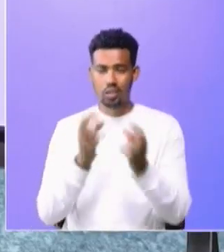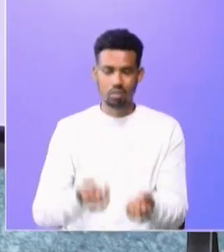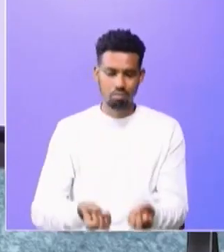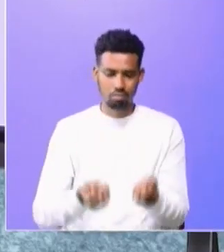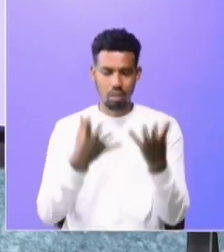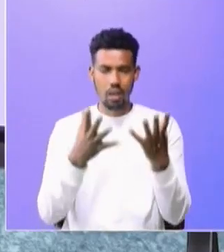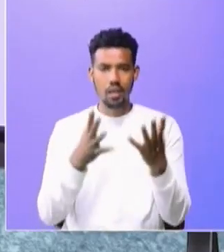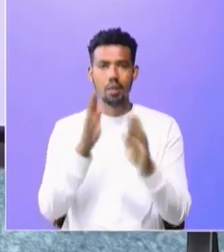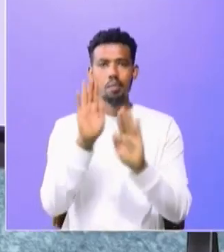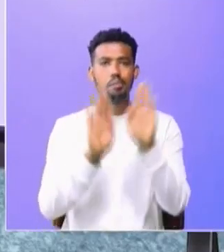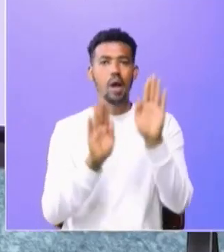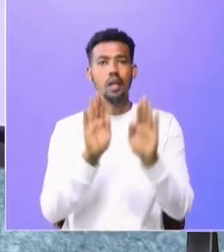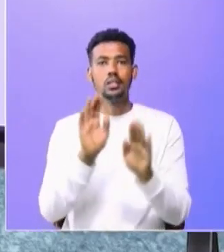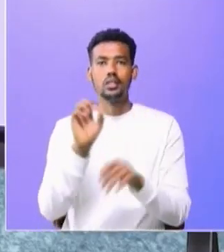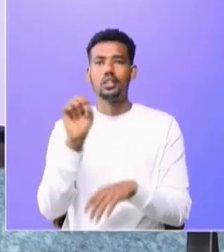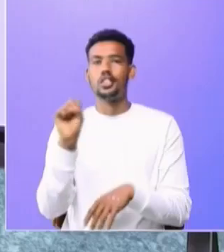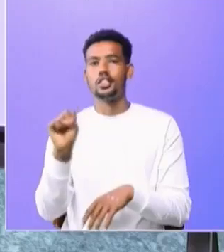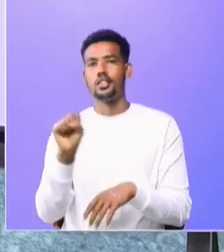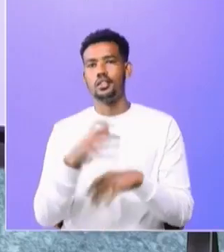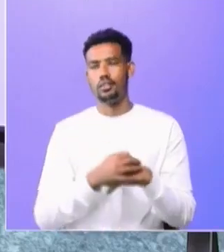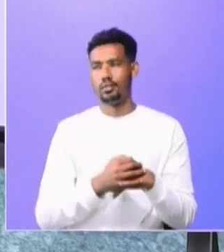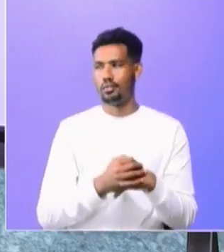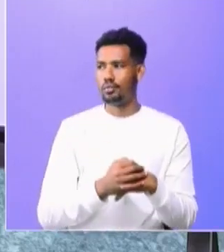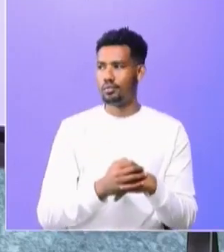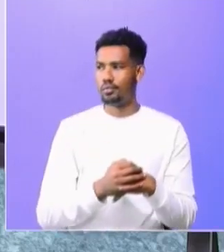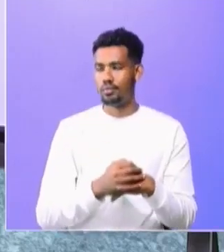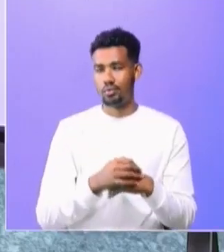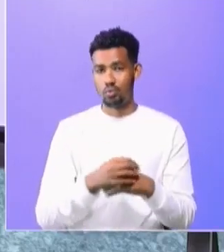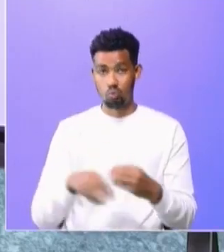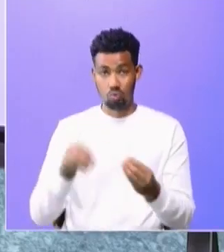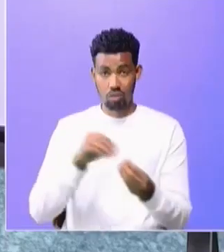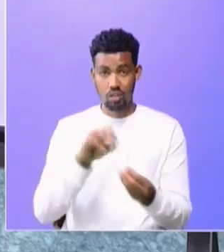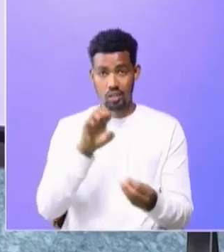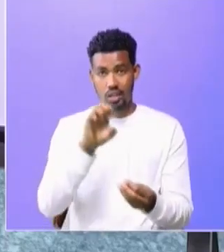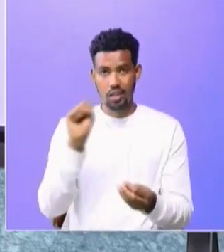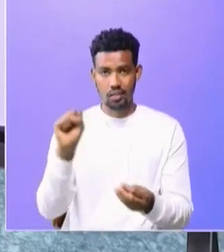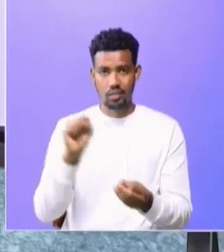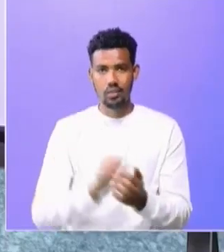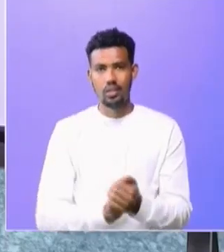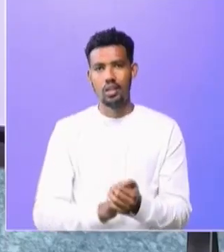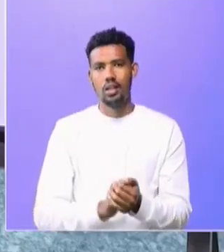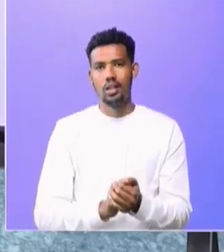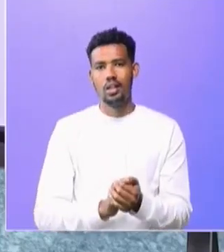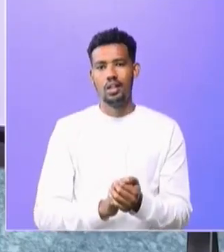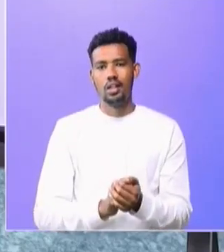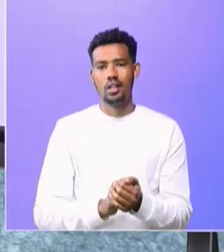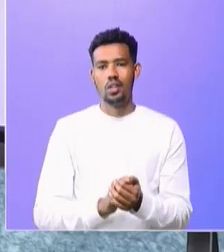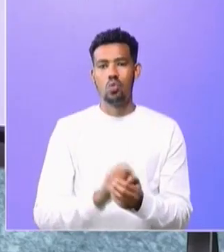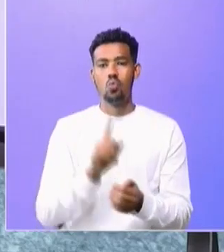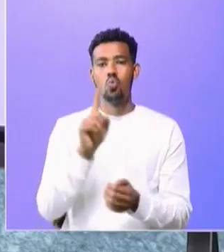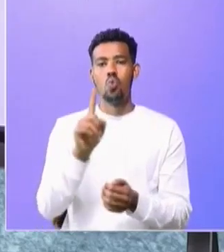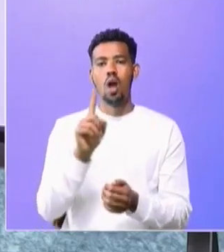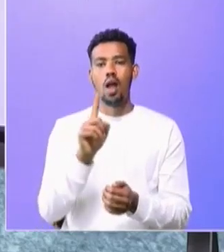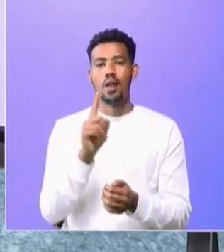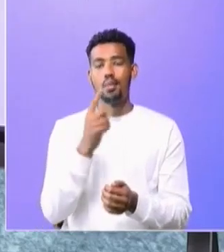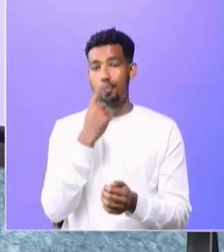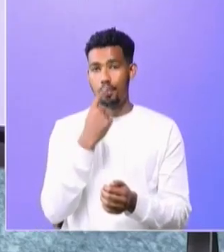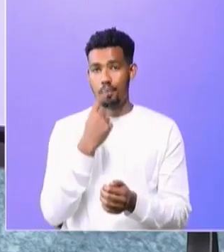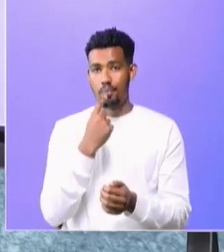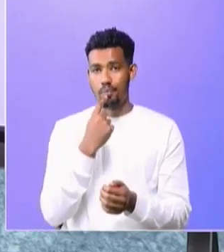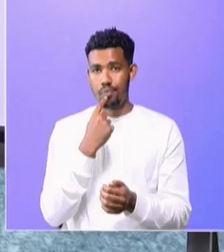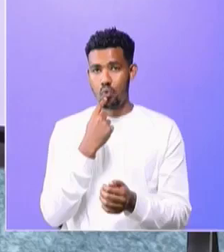buses. 1 bus, many buses. Next, 1 mouse. 1